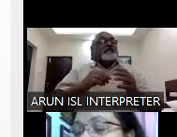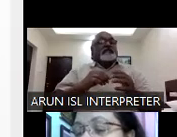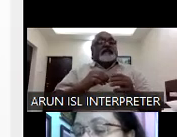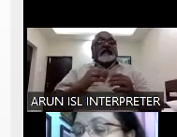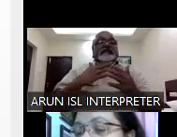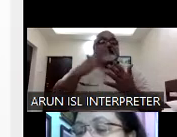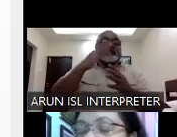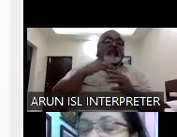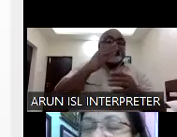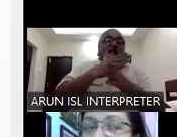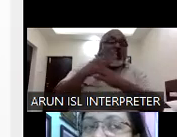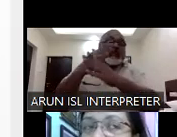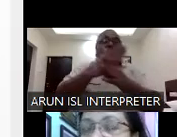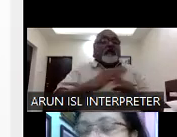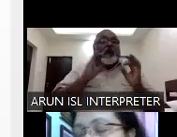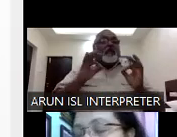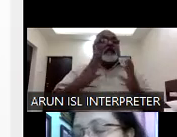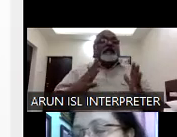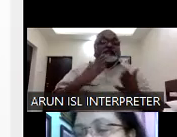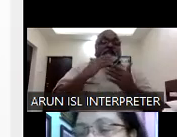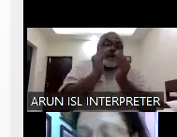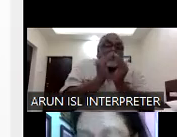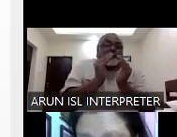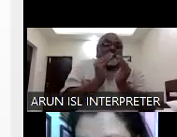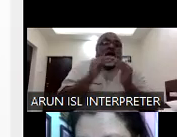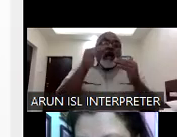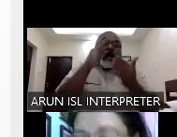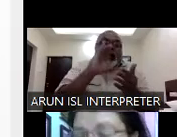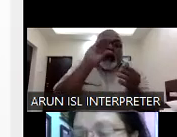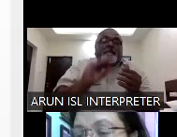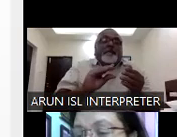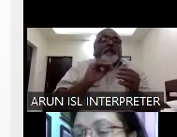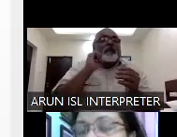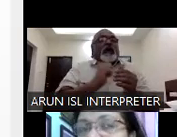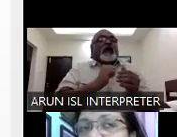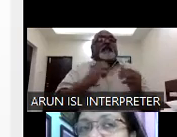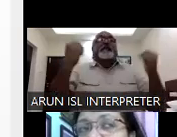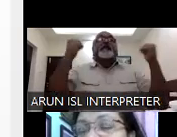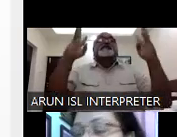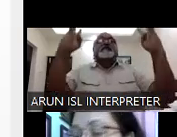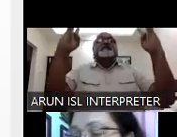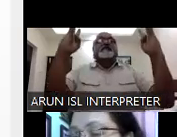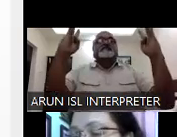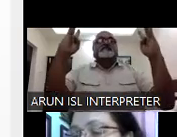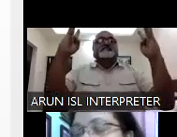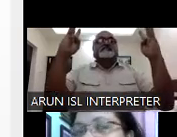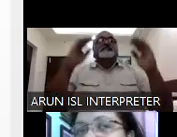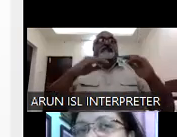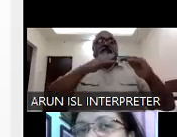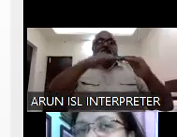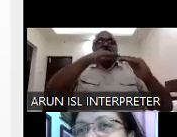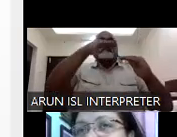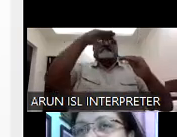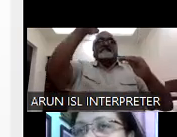power hierarchies have across their lives. And these power hierarchies are multi-layered,